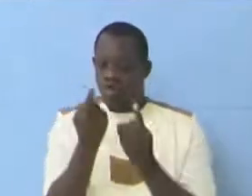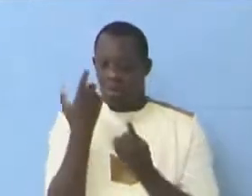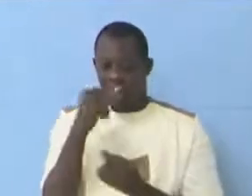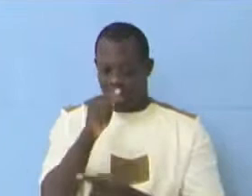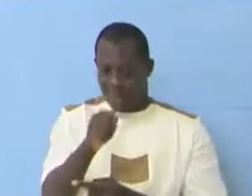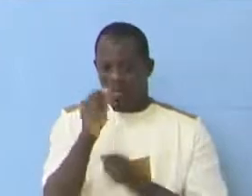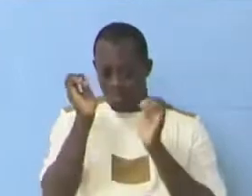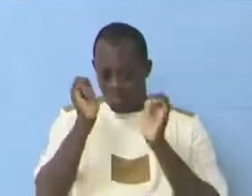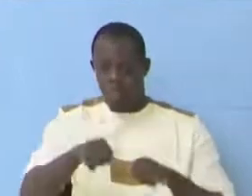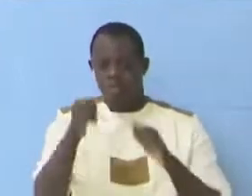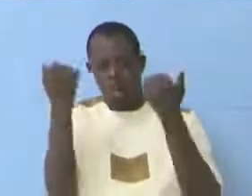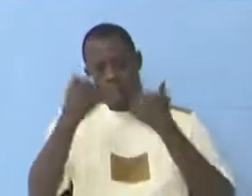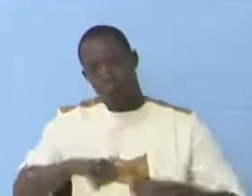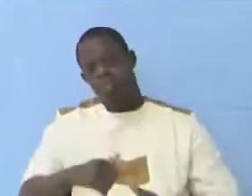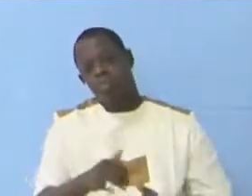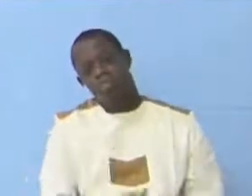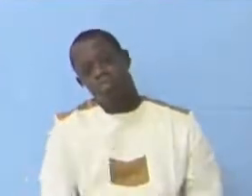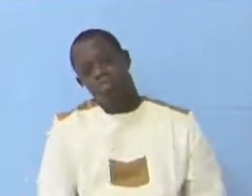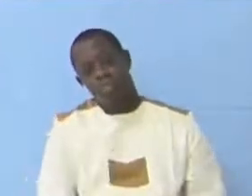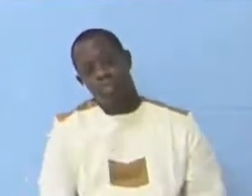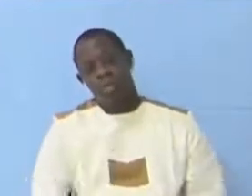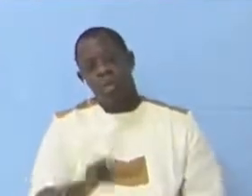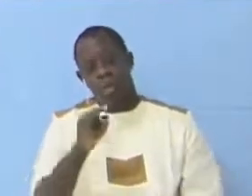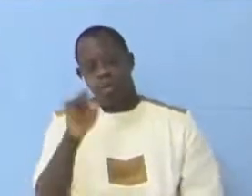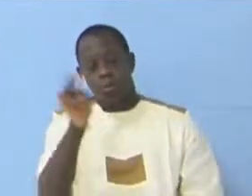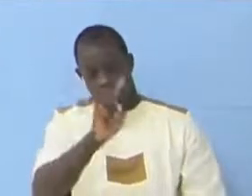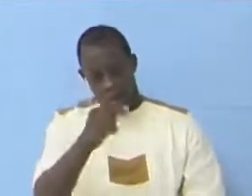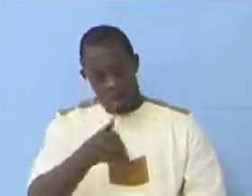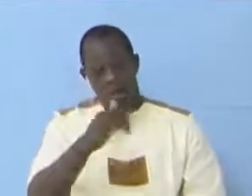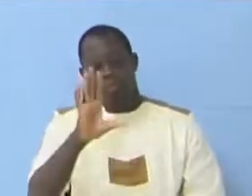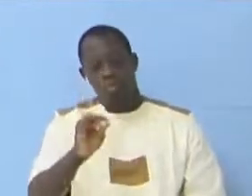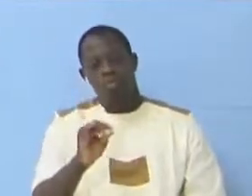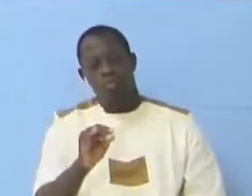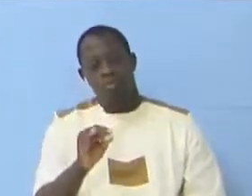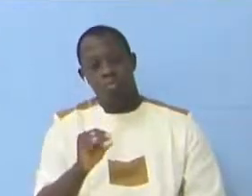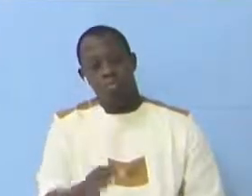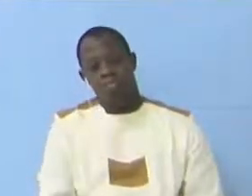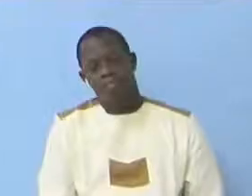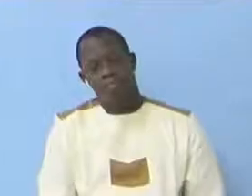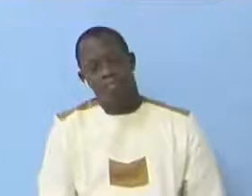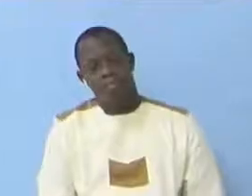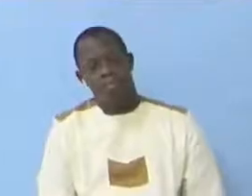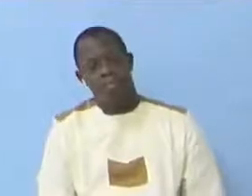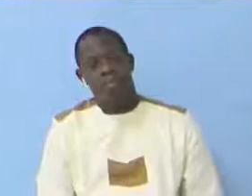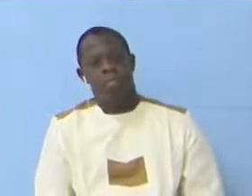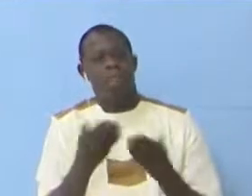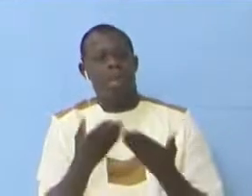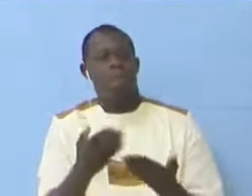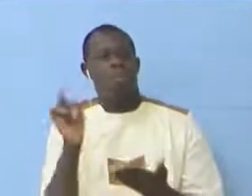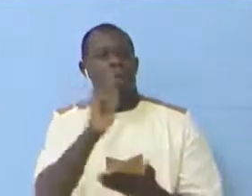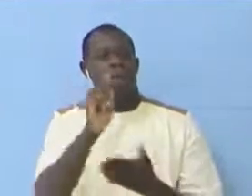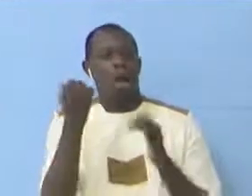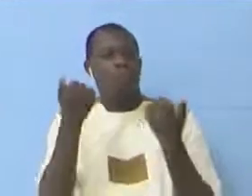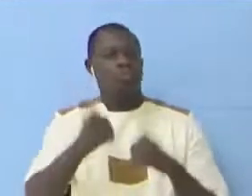like this will happen. This is what I did as far as I know. And what happened the next day?